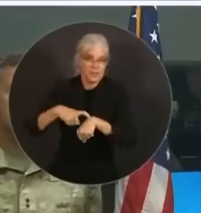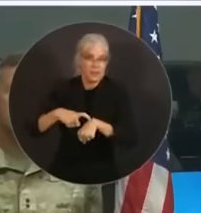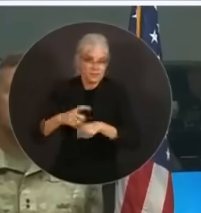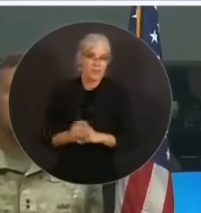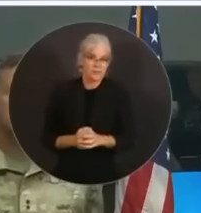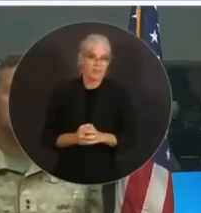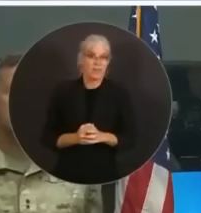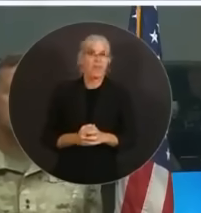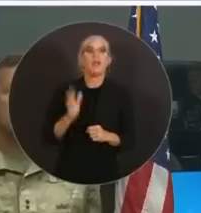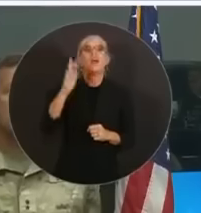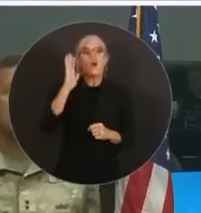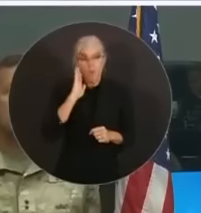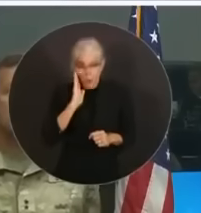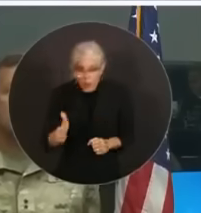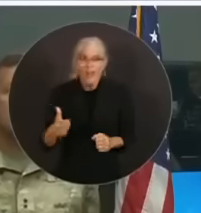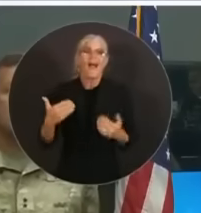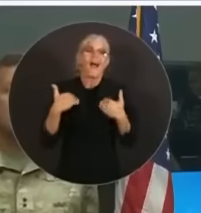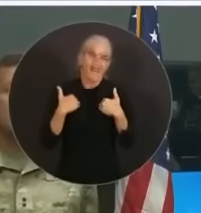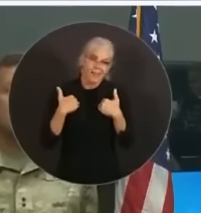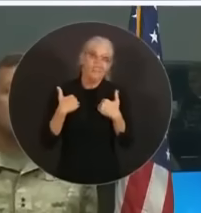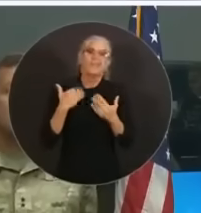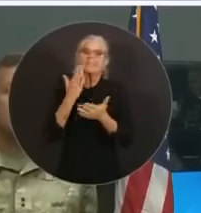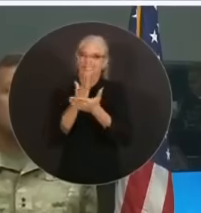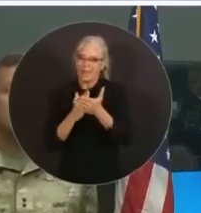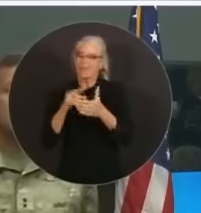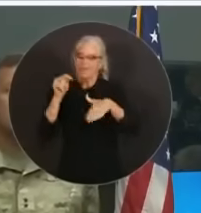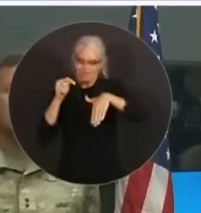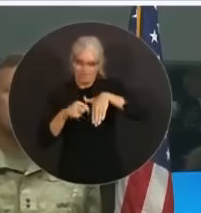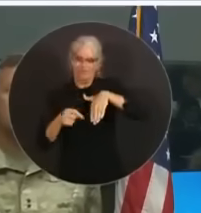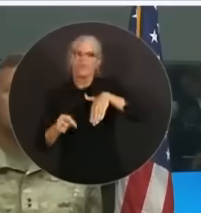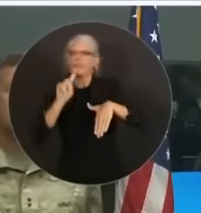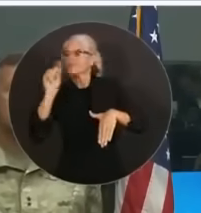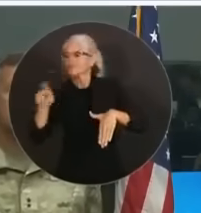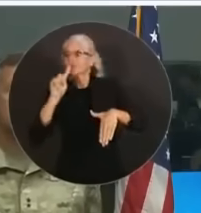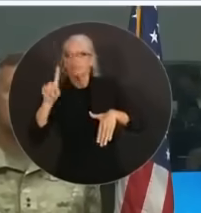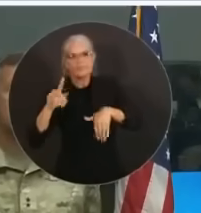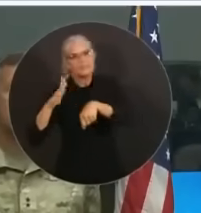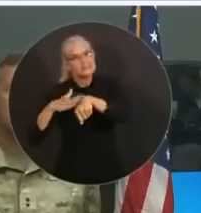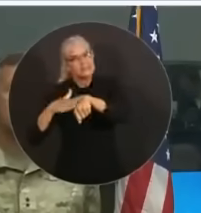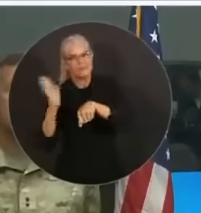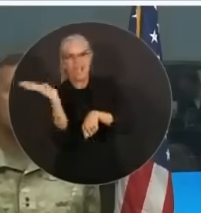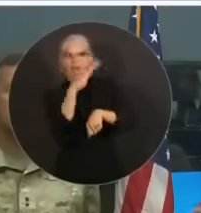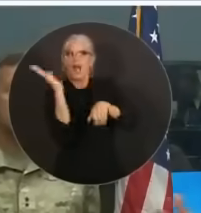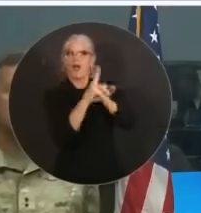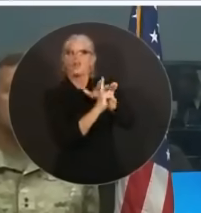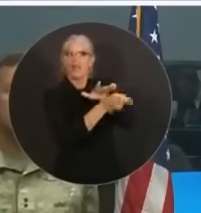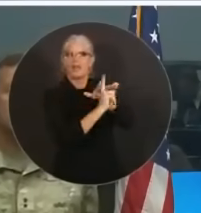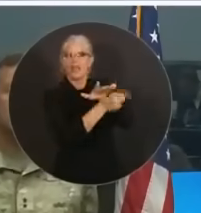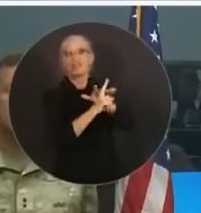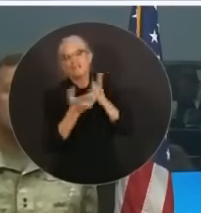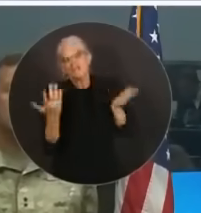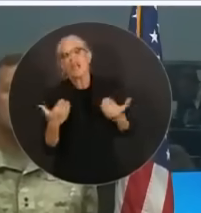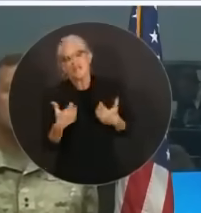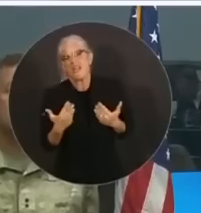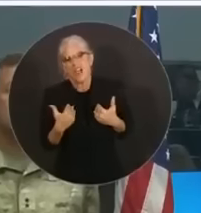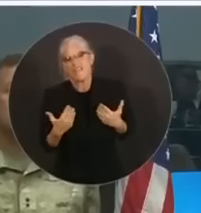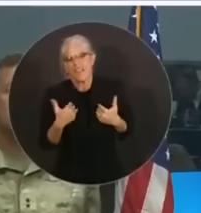There have been some evacuations that have been issued. There's going to be a flurry of them today. I know the counties are